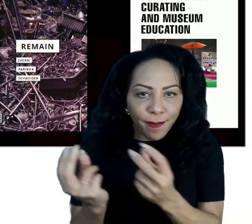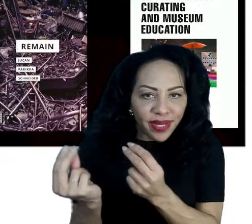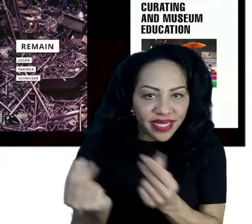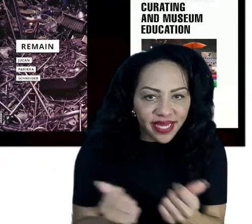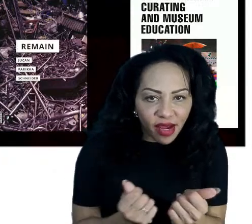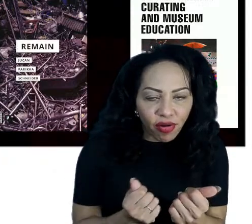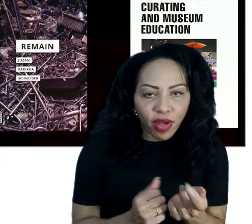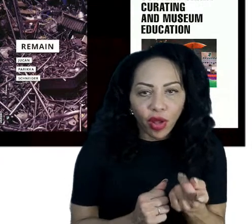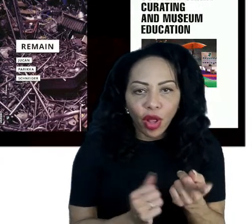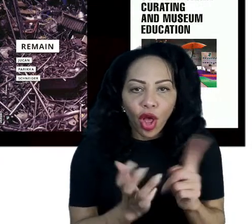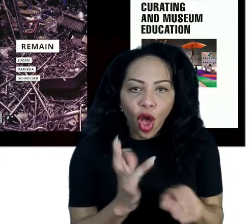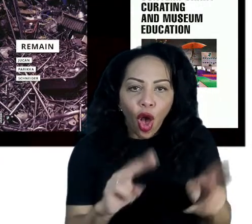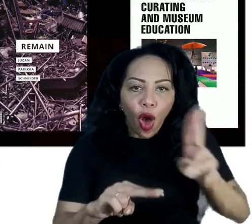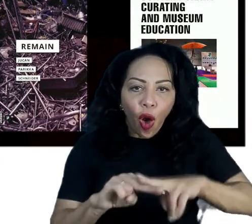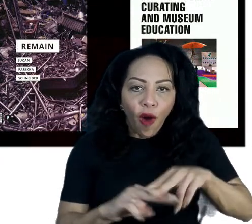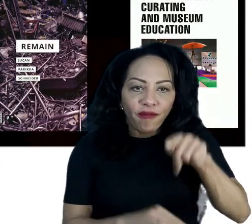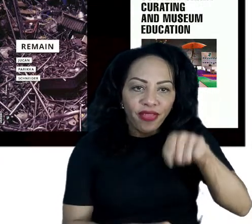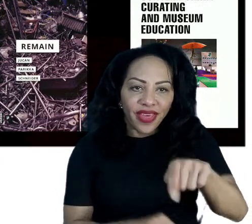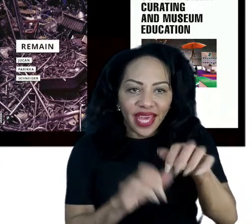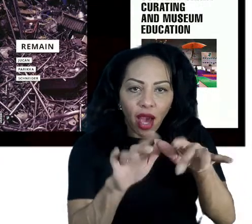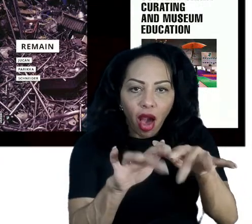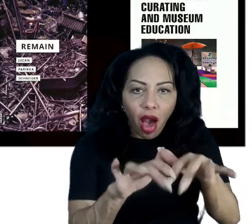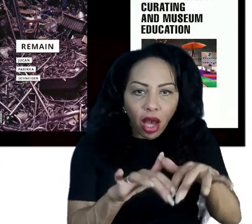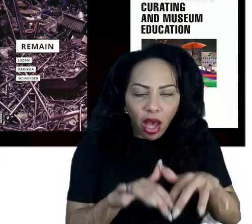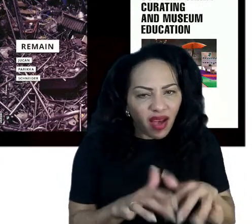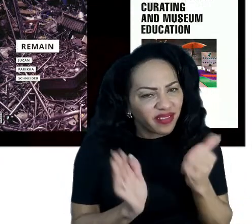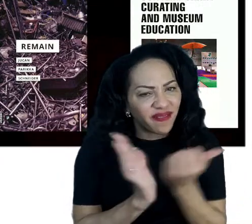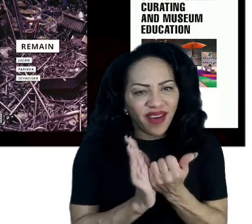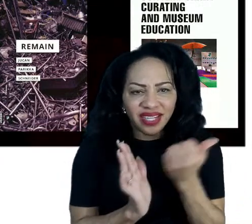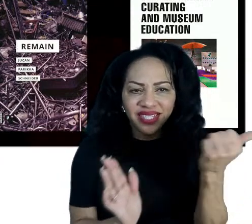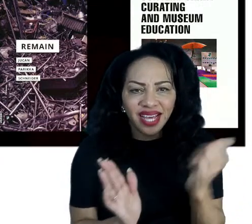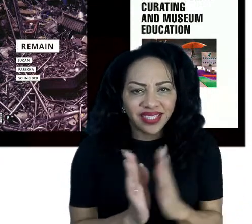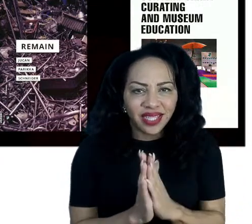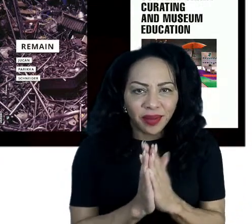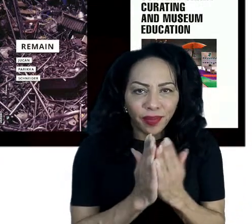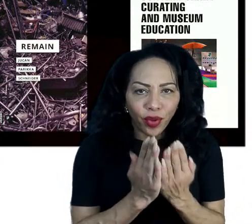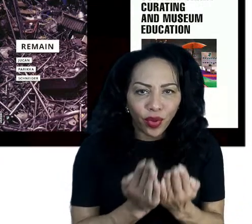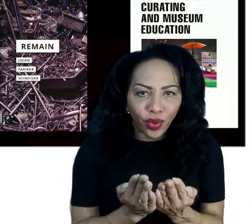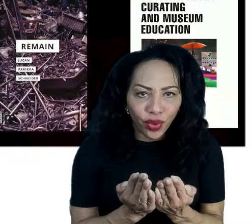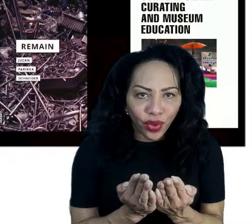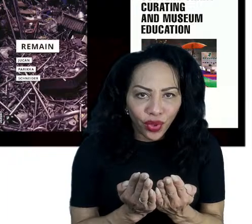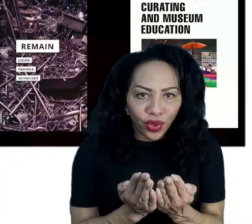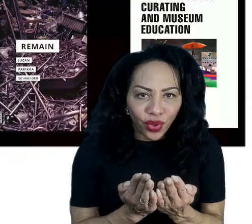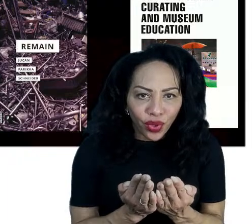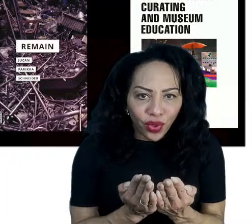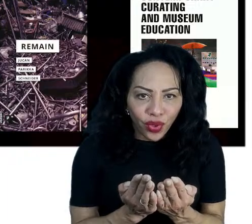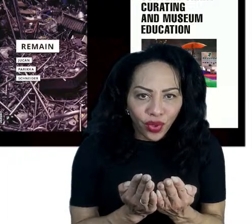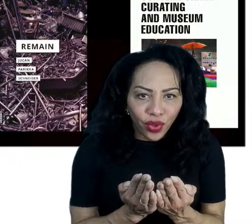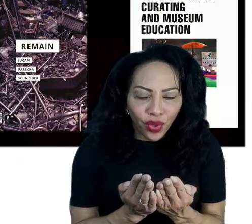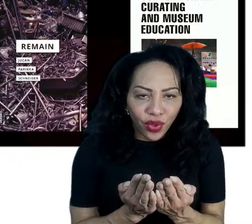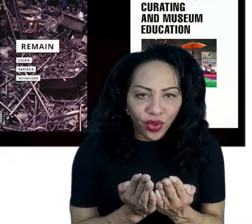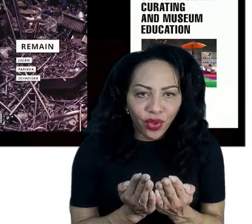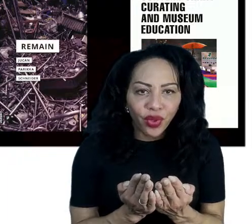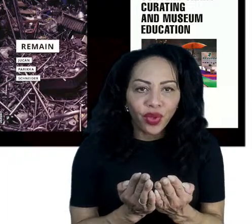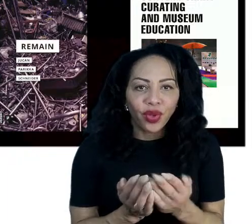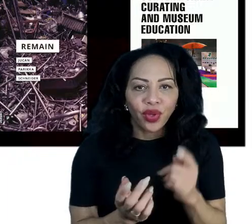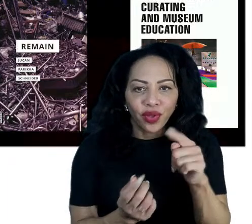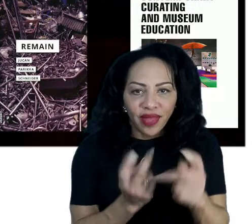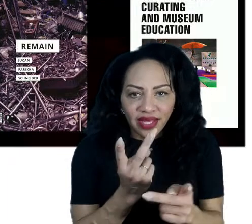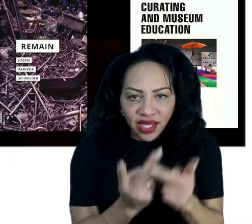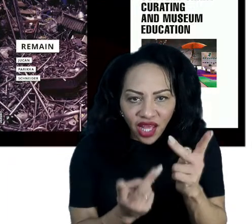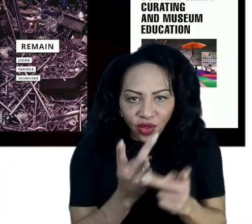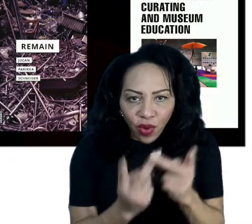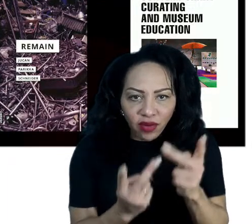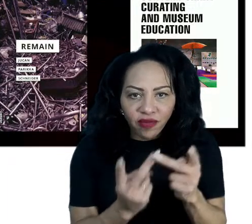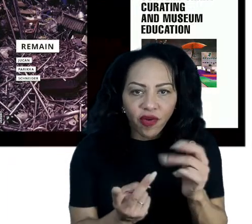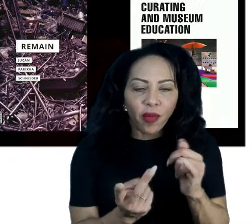fabulous book. And Remain with Ducombe, Parikka and Schneider. So people that are